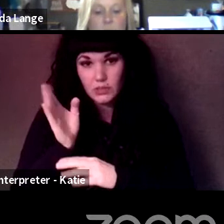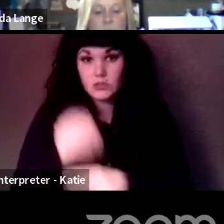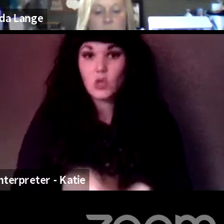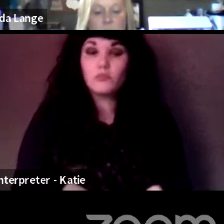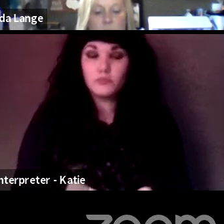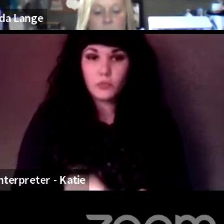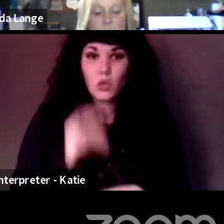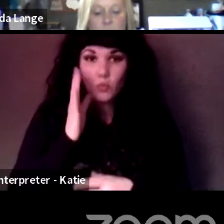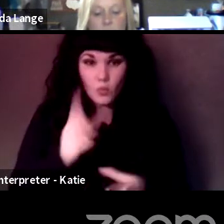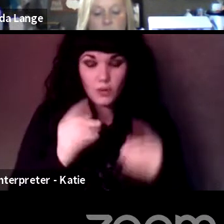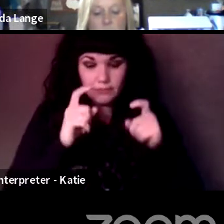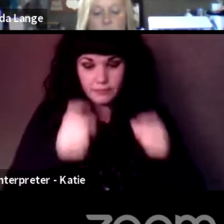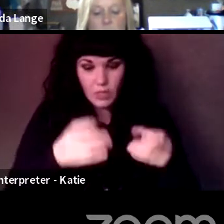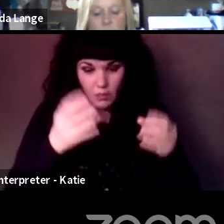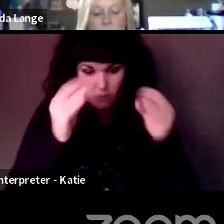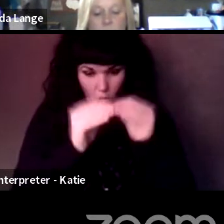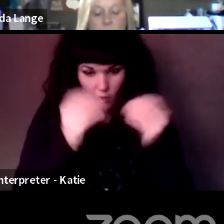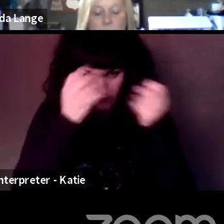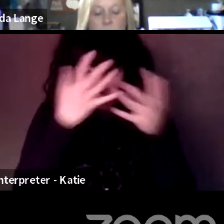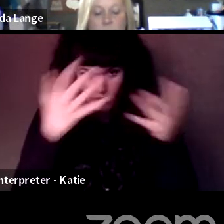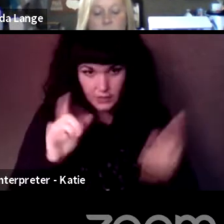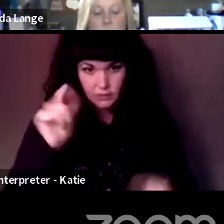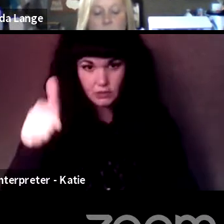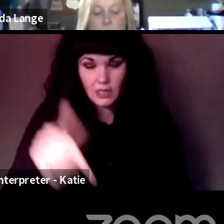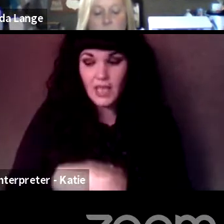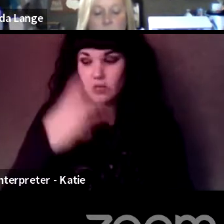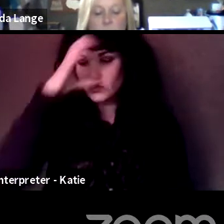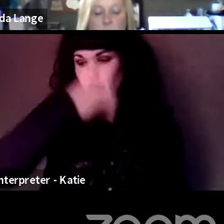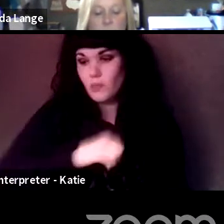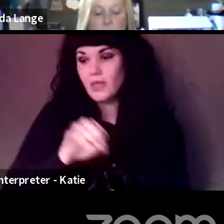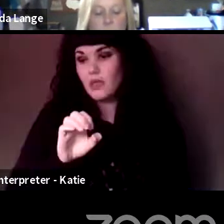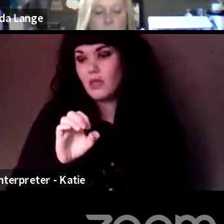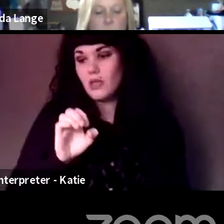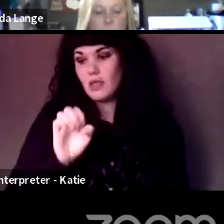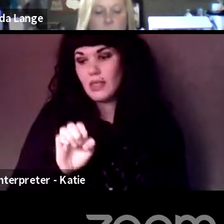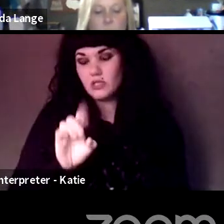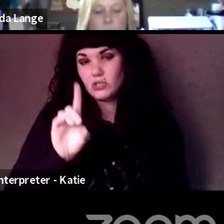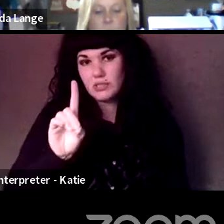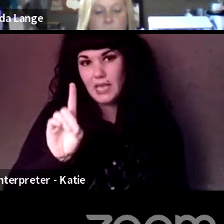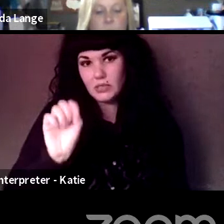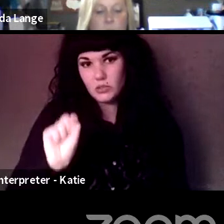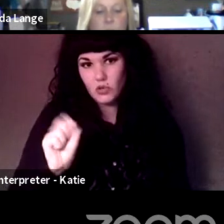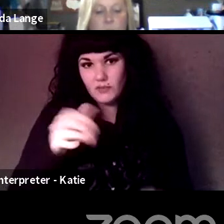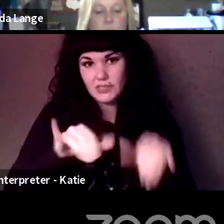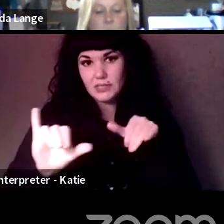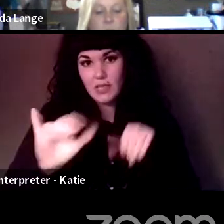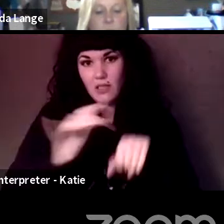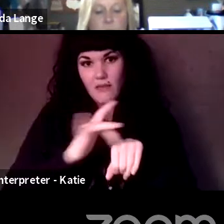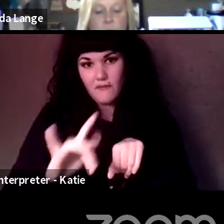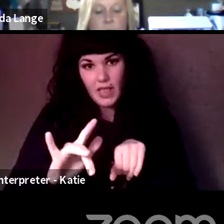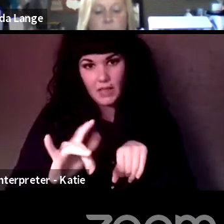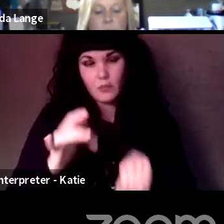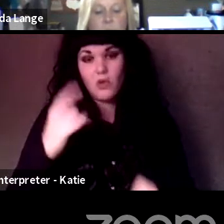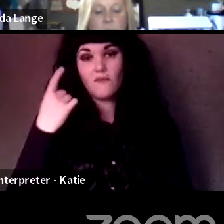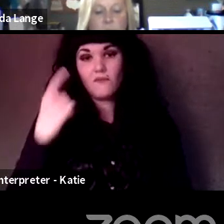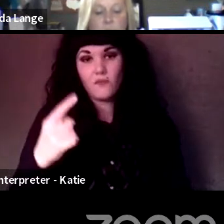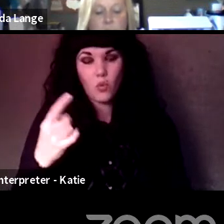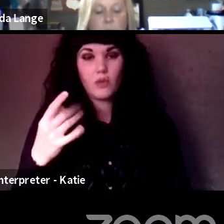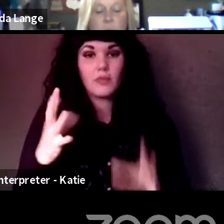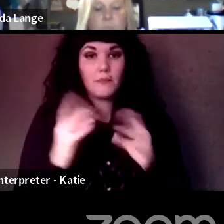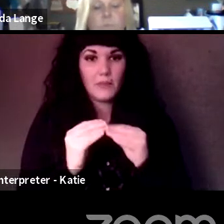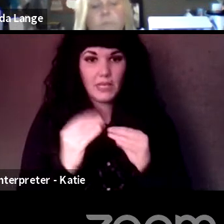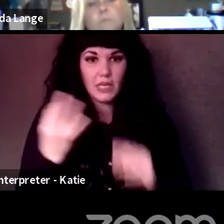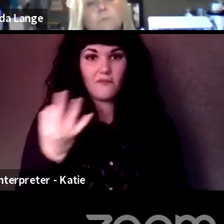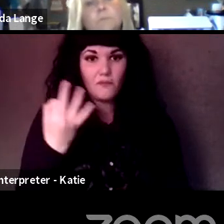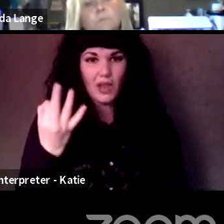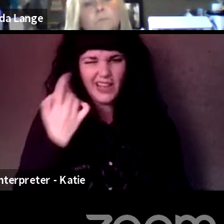that. Assuming that Election Data Services is still available on Friday for that meeting, I think a